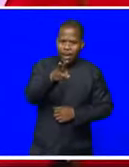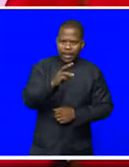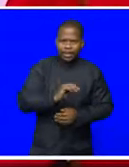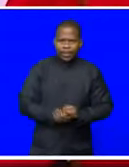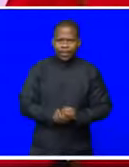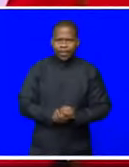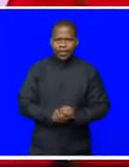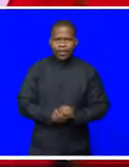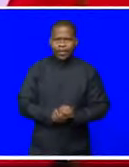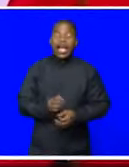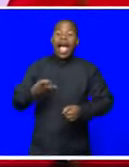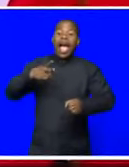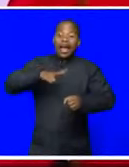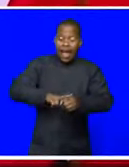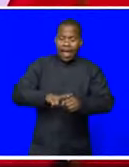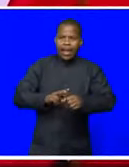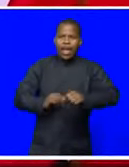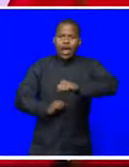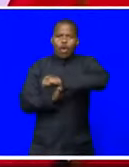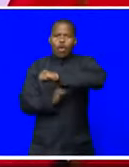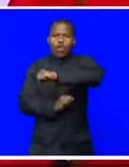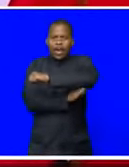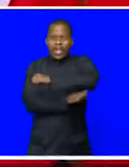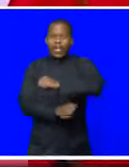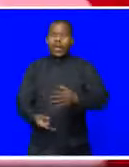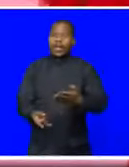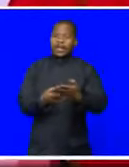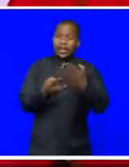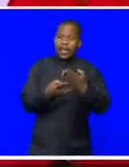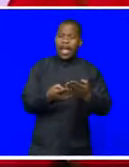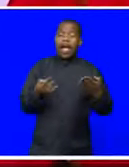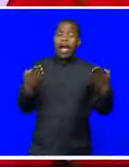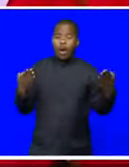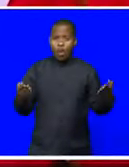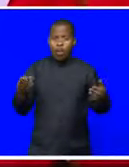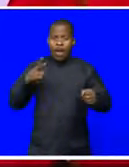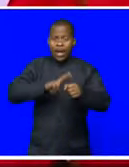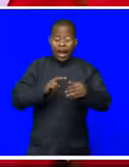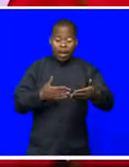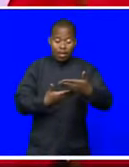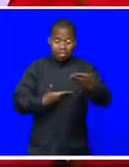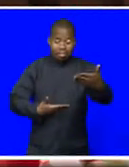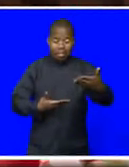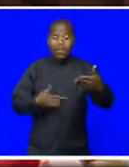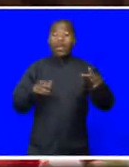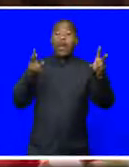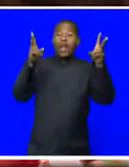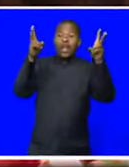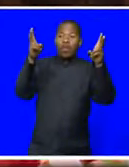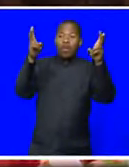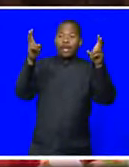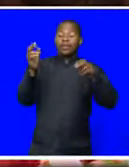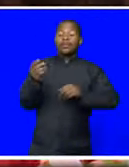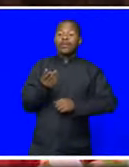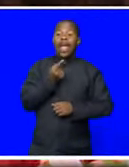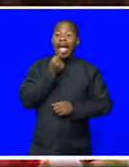Sa shadela kona loko lokunalo kubhalwe kule film koko kuthi